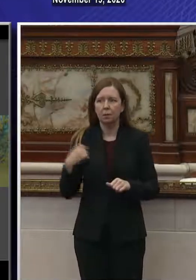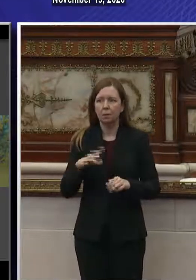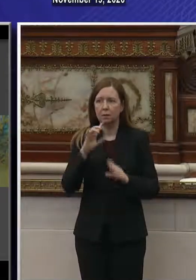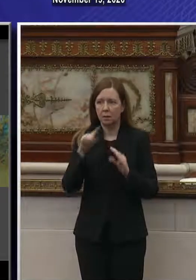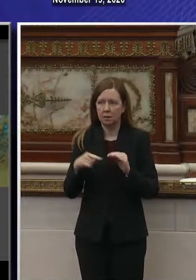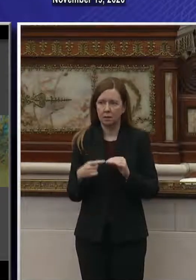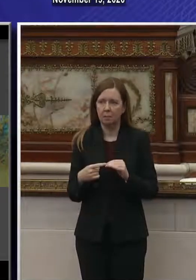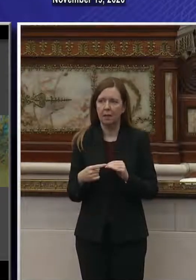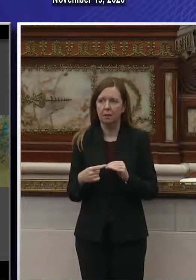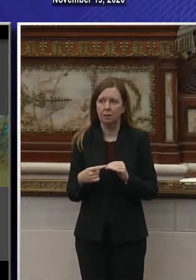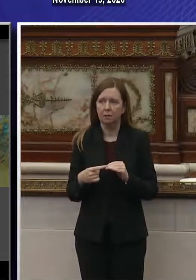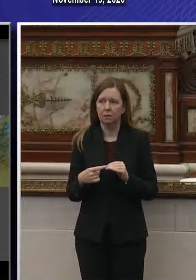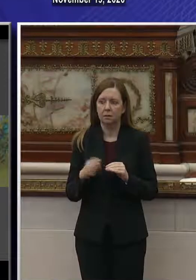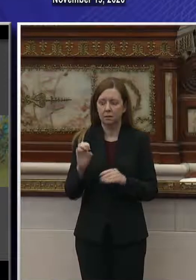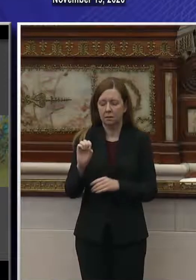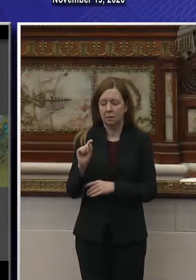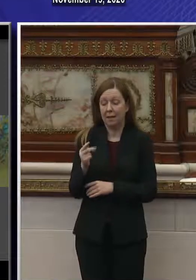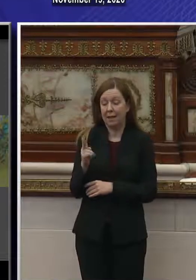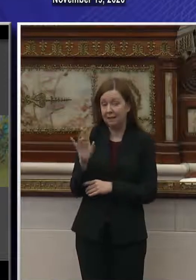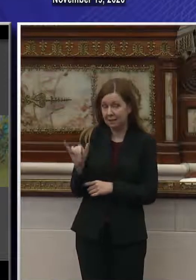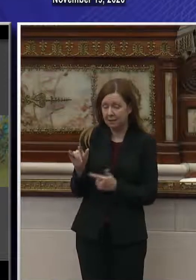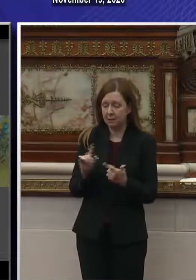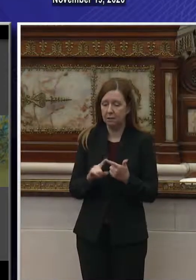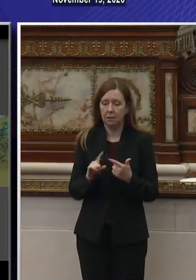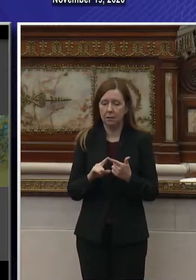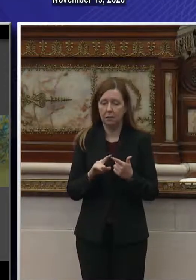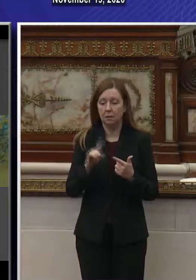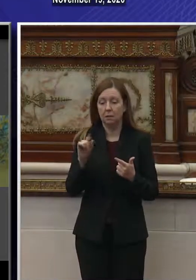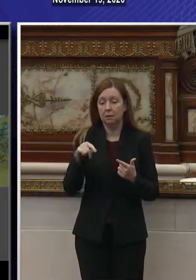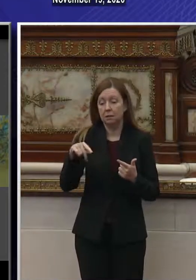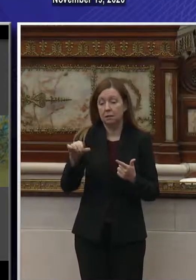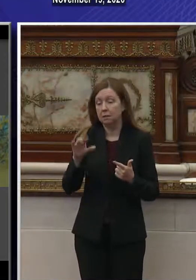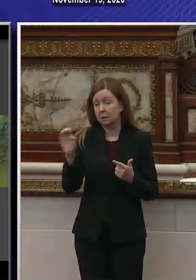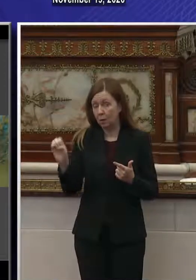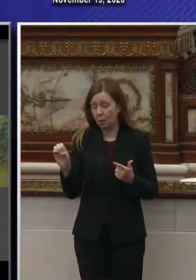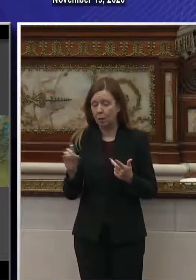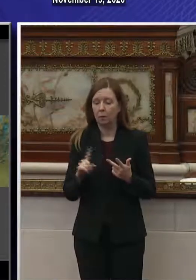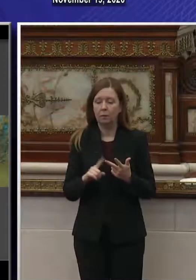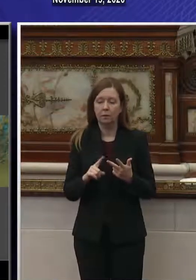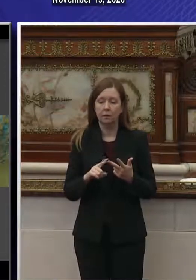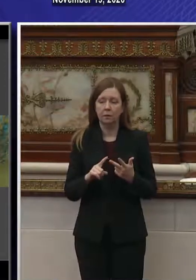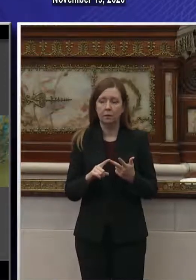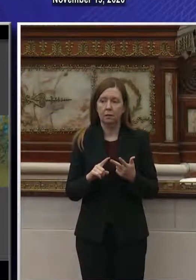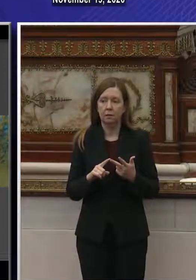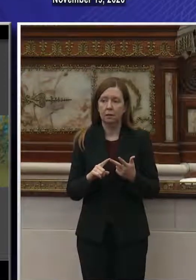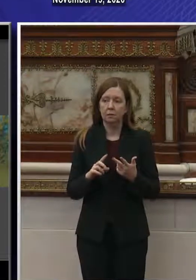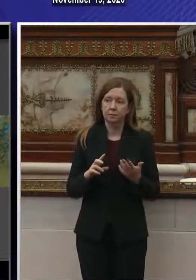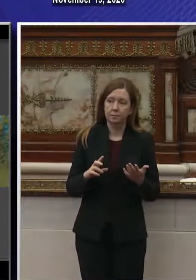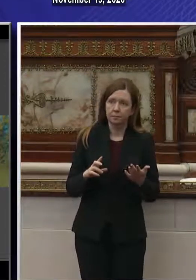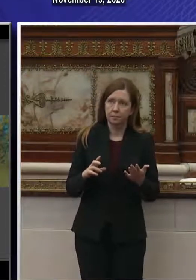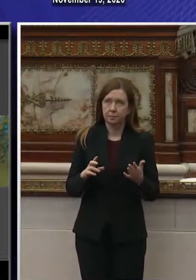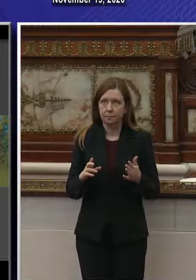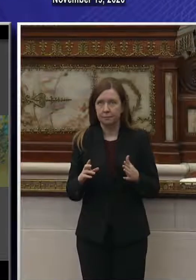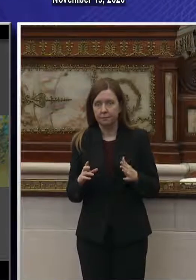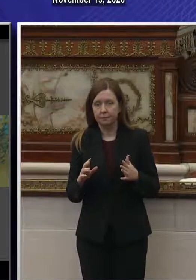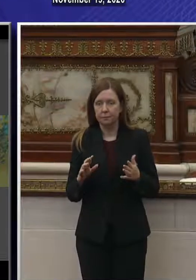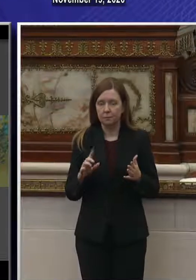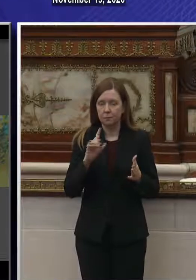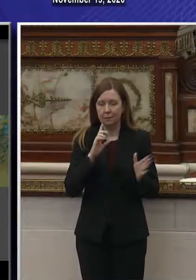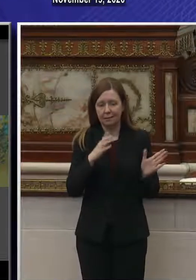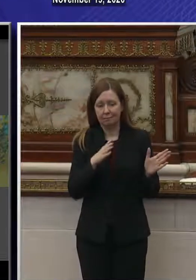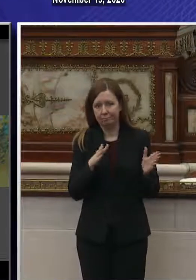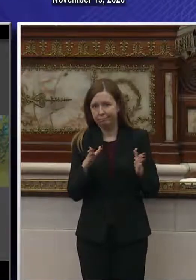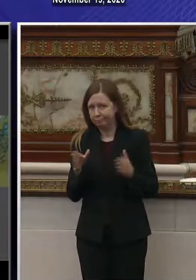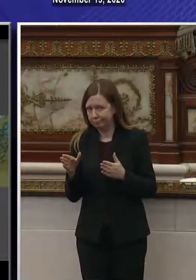talked about ethnicity, we talked about zip codes, and we kind of steered away from that a little